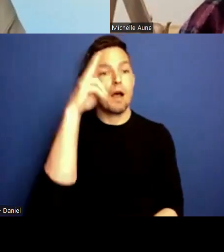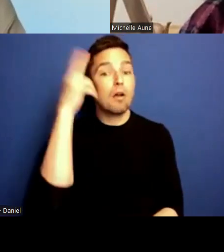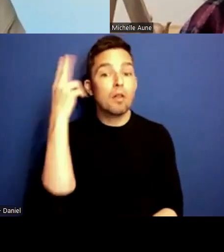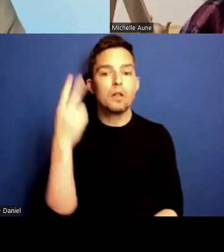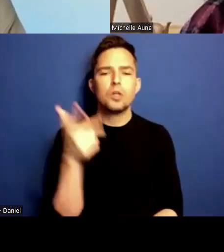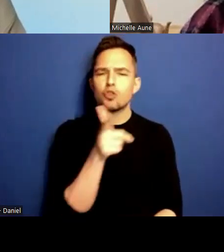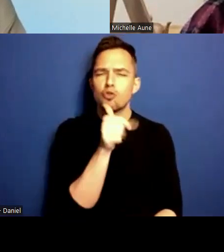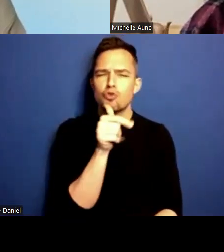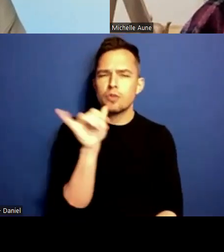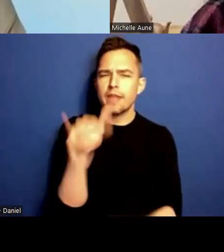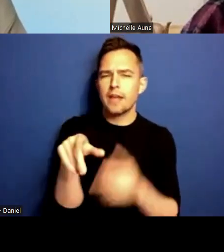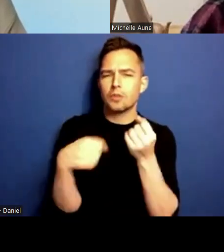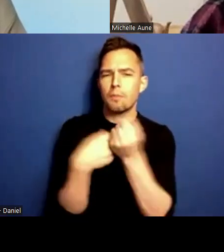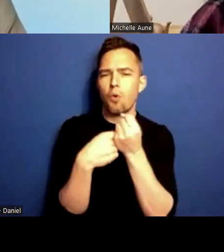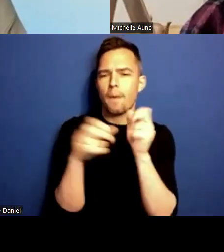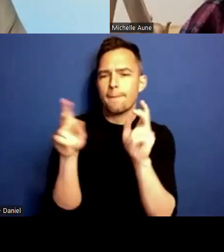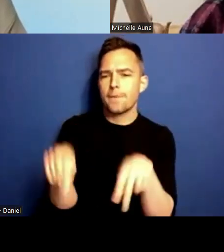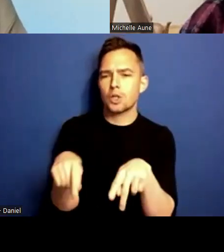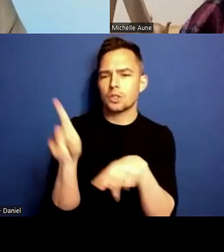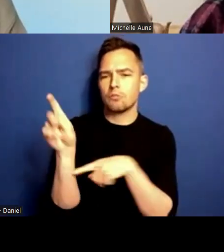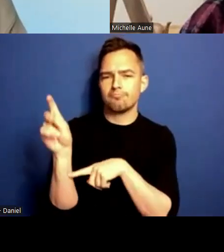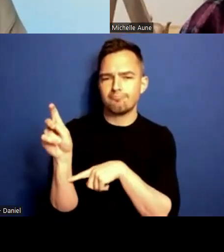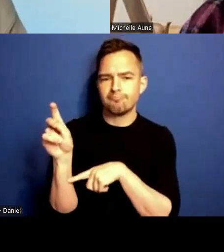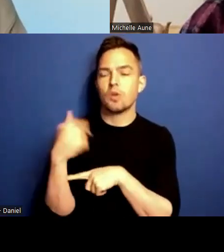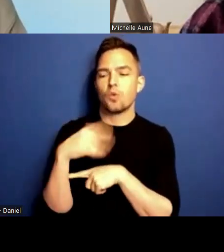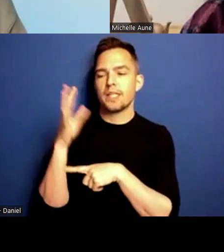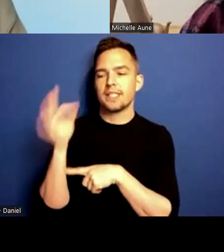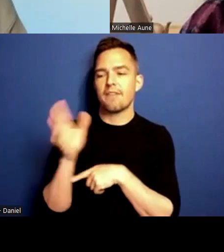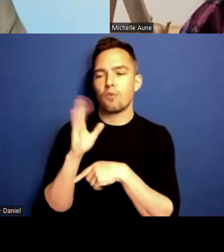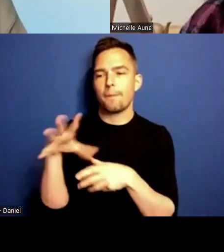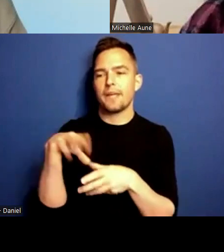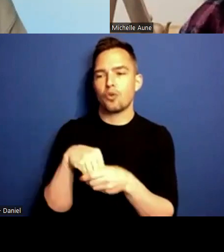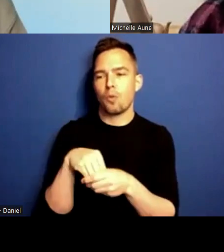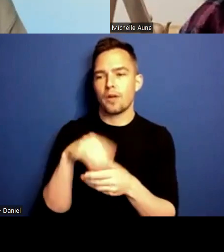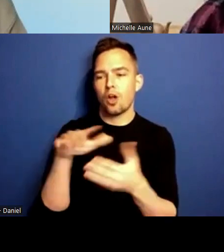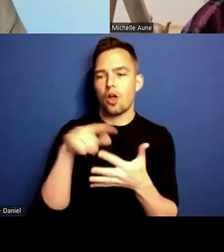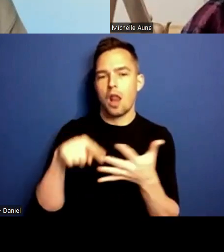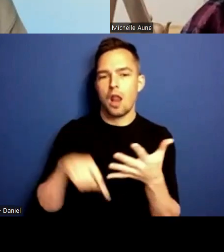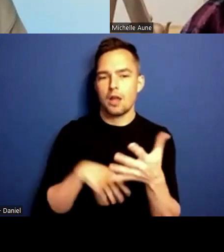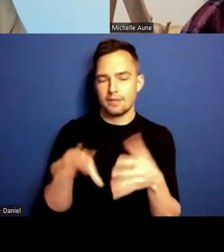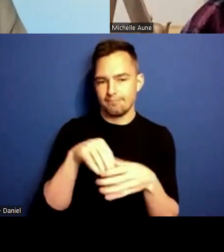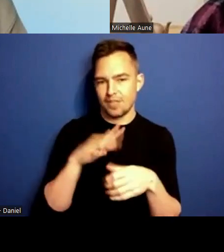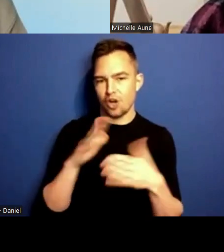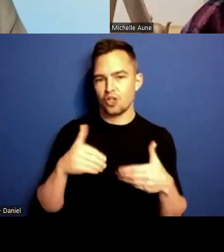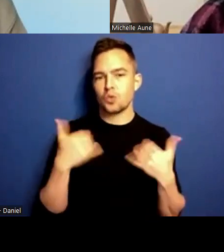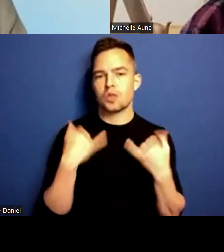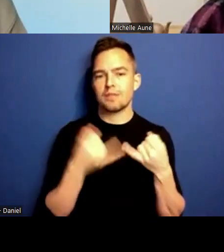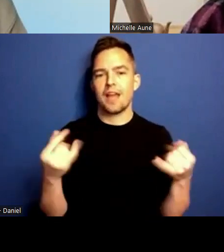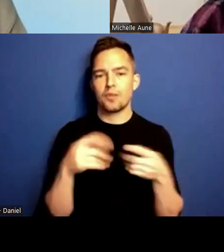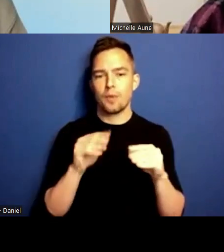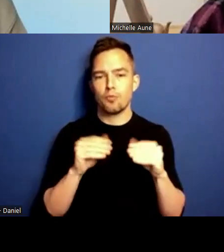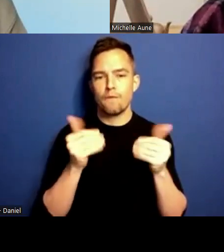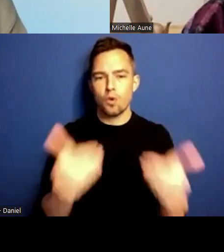who is that support person? So we definitely will be incorporating all that into our youth line as we move